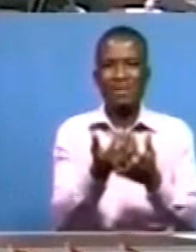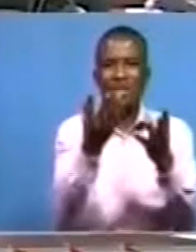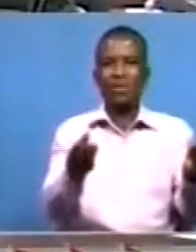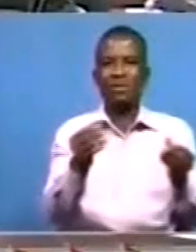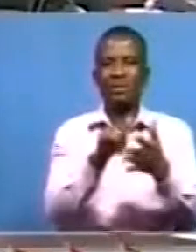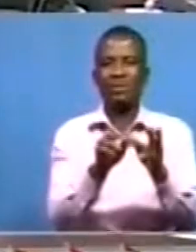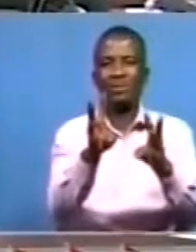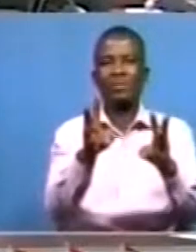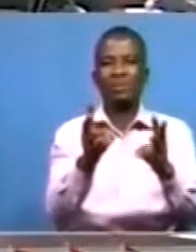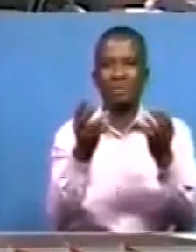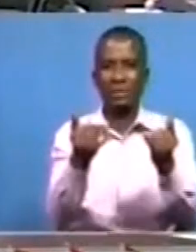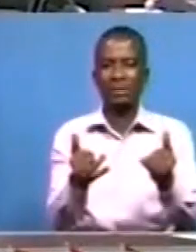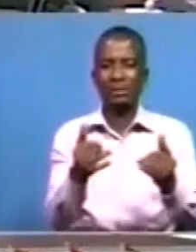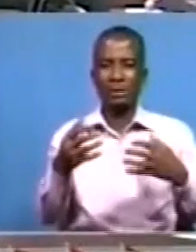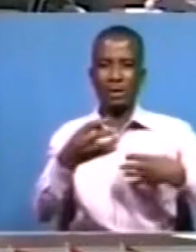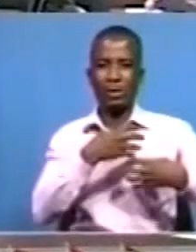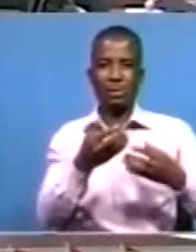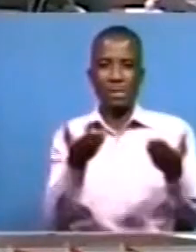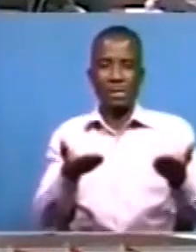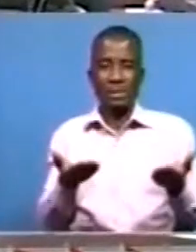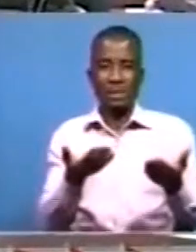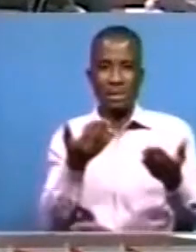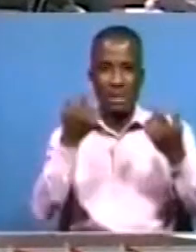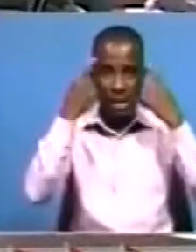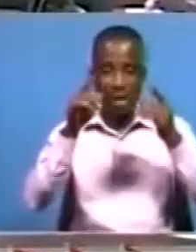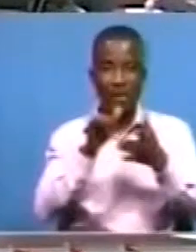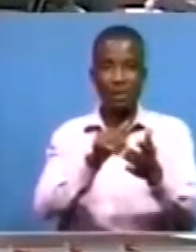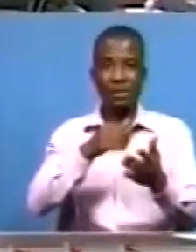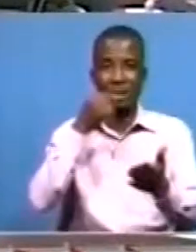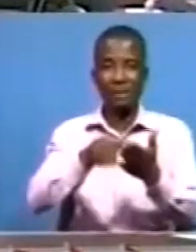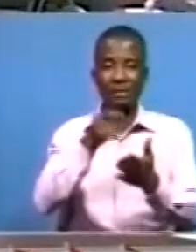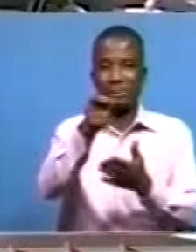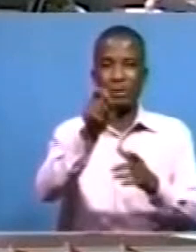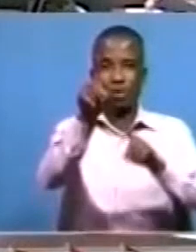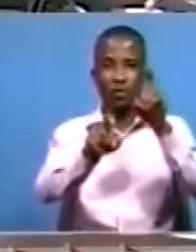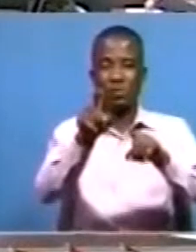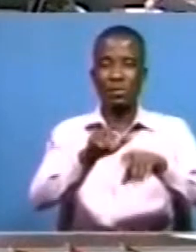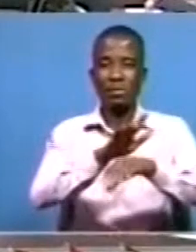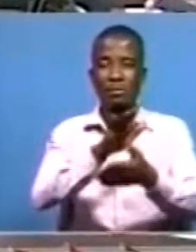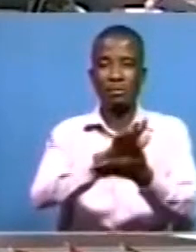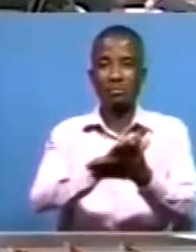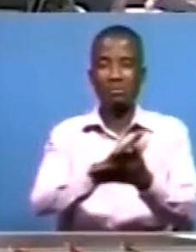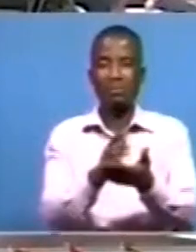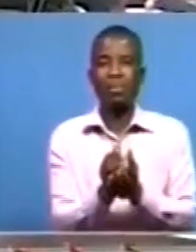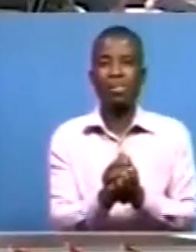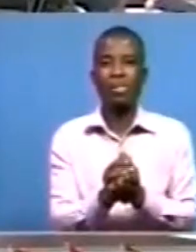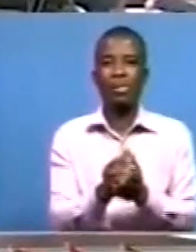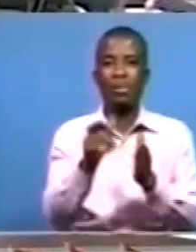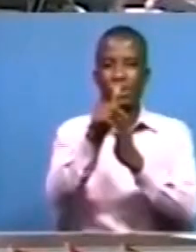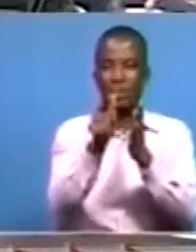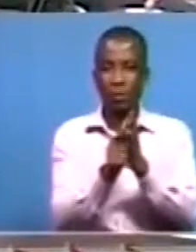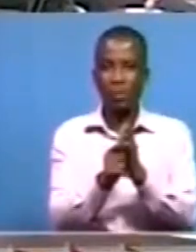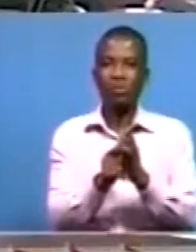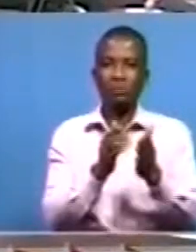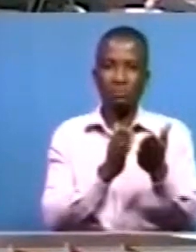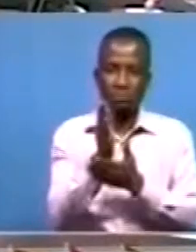of the matters in controversy in this petition, as happened in the application to serve interrogatories. Statutes are construed